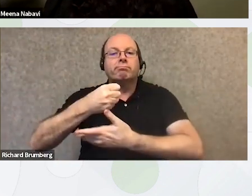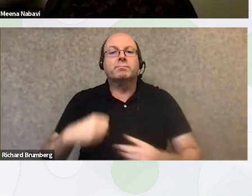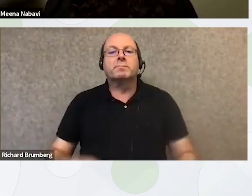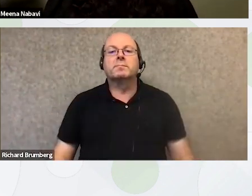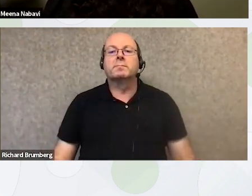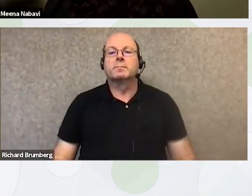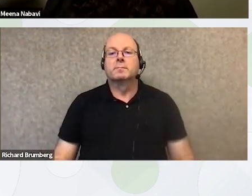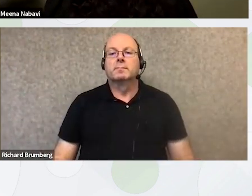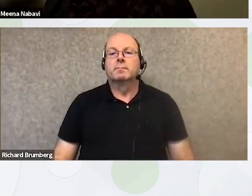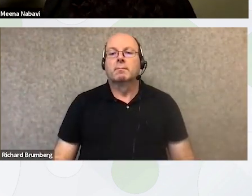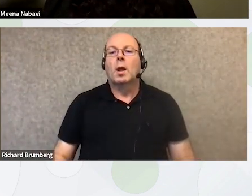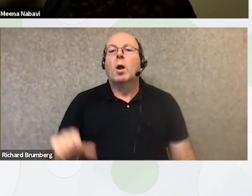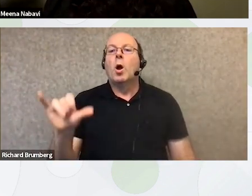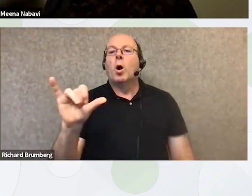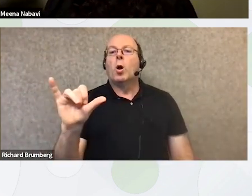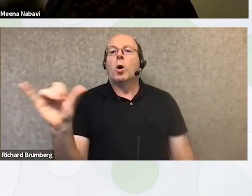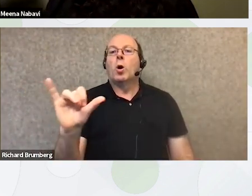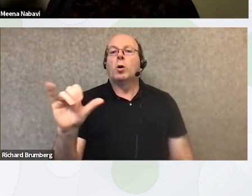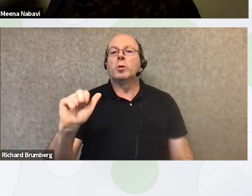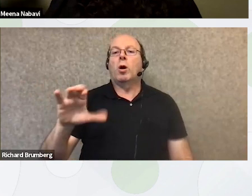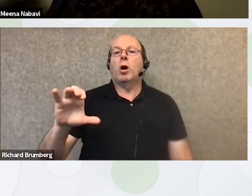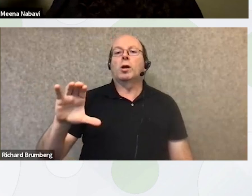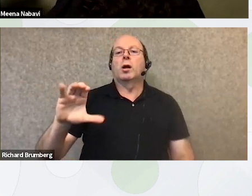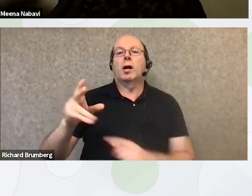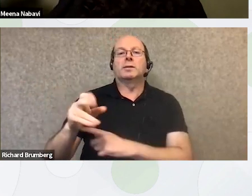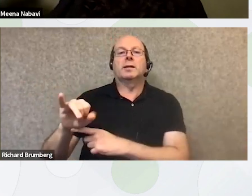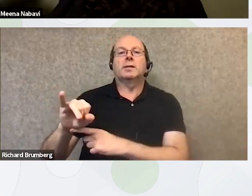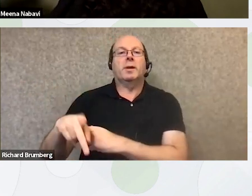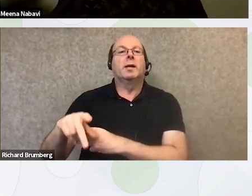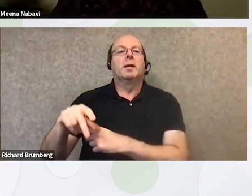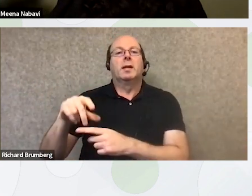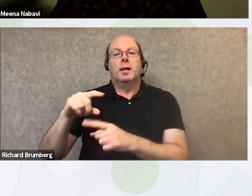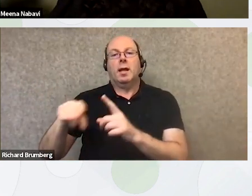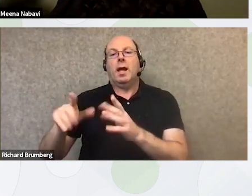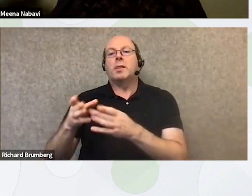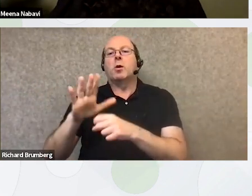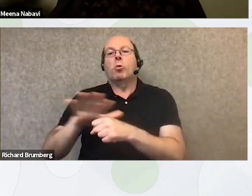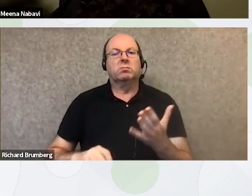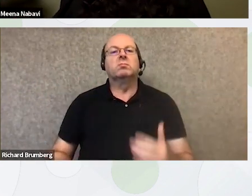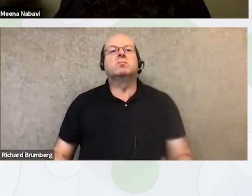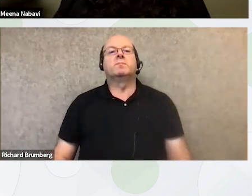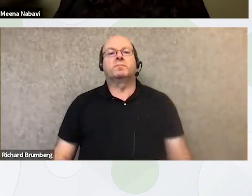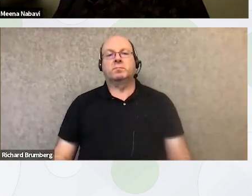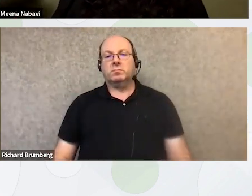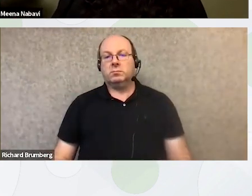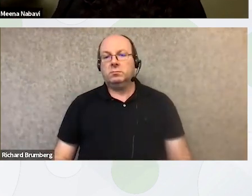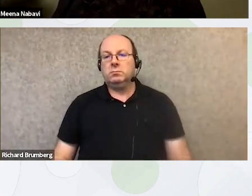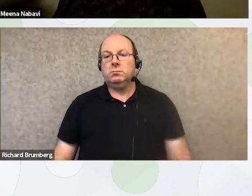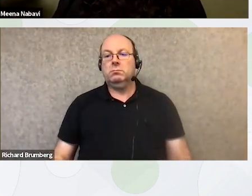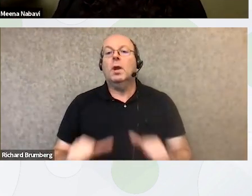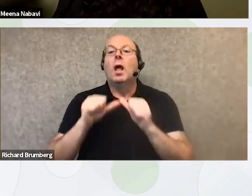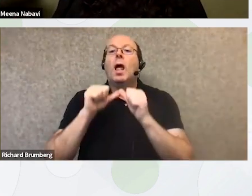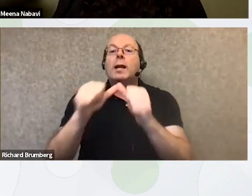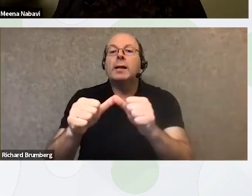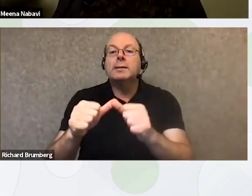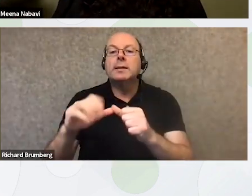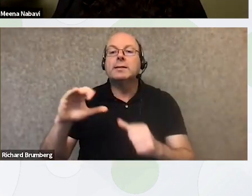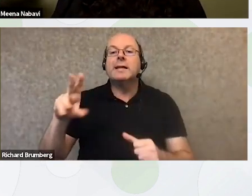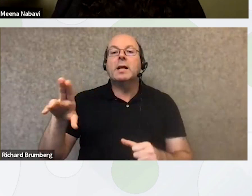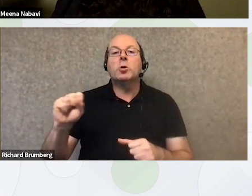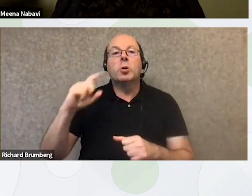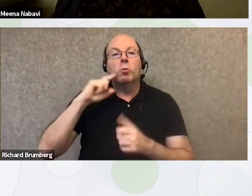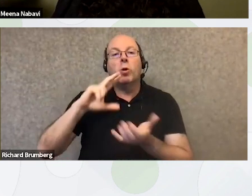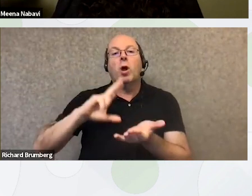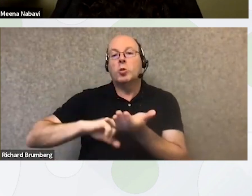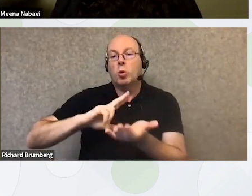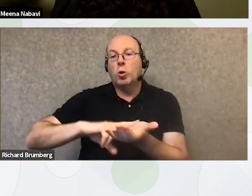also presented by the ARC-IPC and co-sponsored by the Region 4 Public Health Training Center. Continuing education credits have been approved for